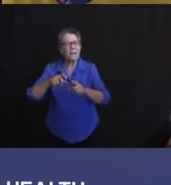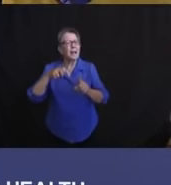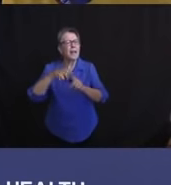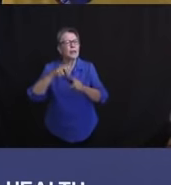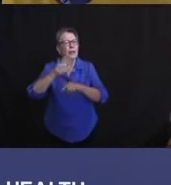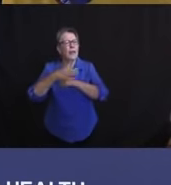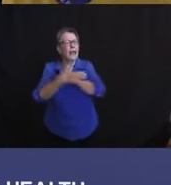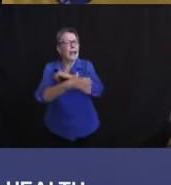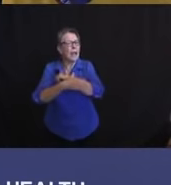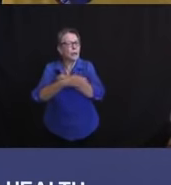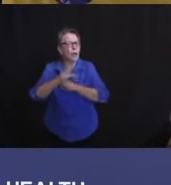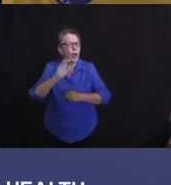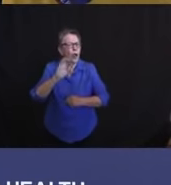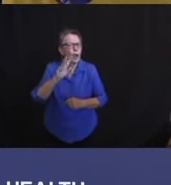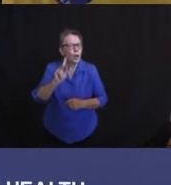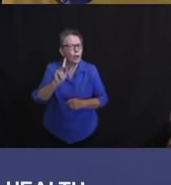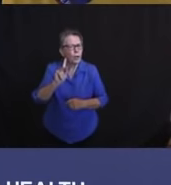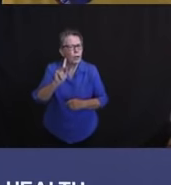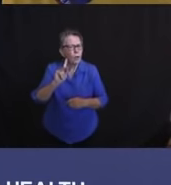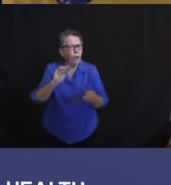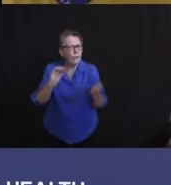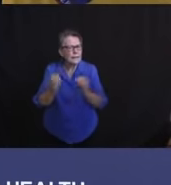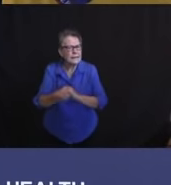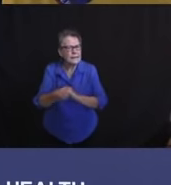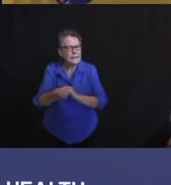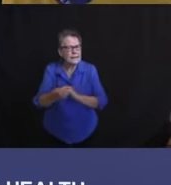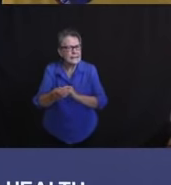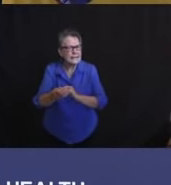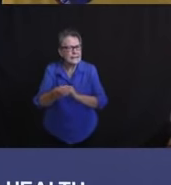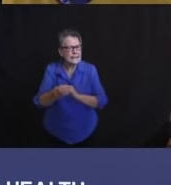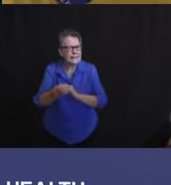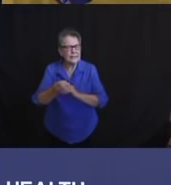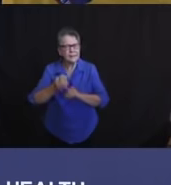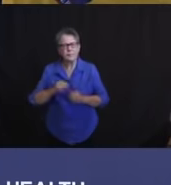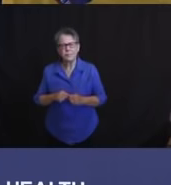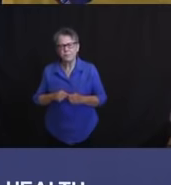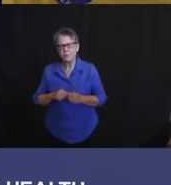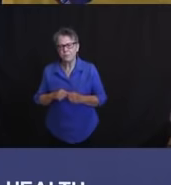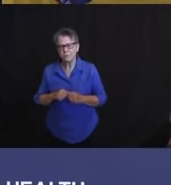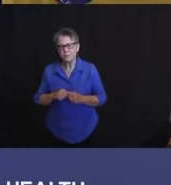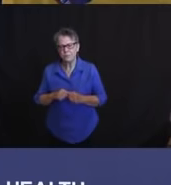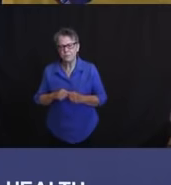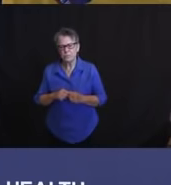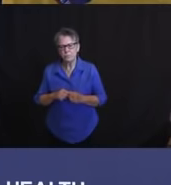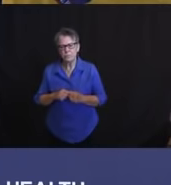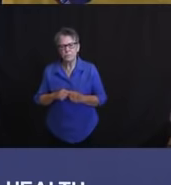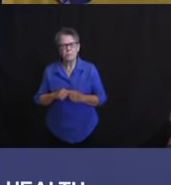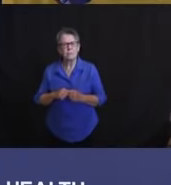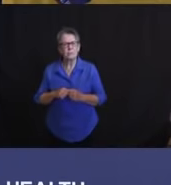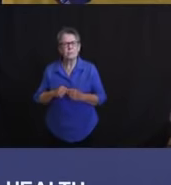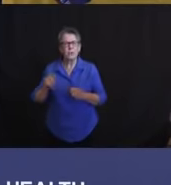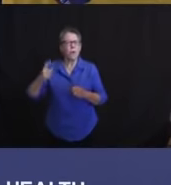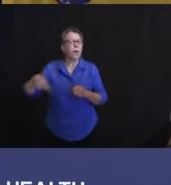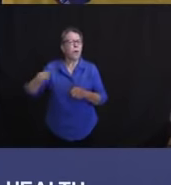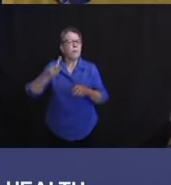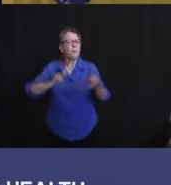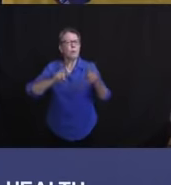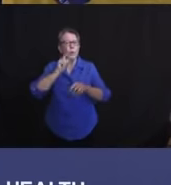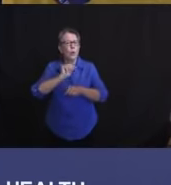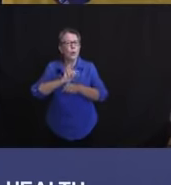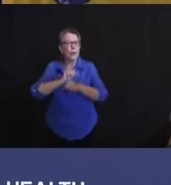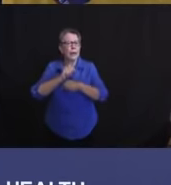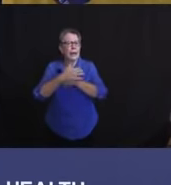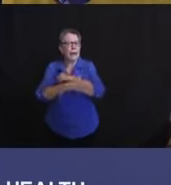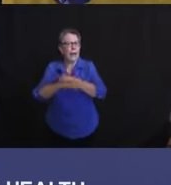the process. And by the way, a group of leaders in that respect up and down the state, across political stripes,